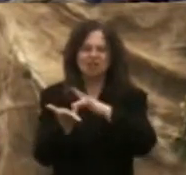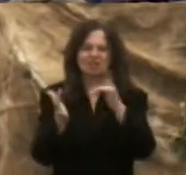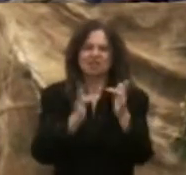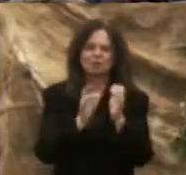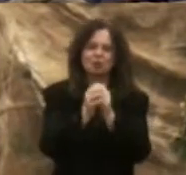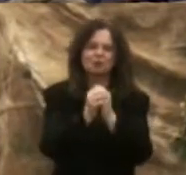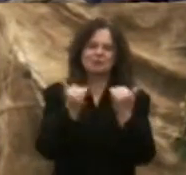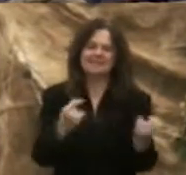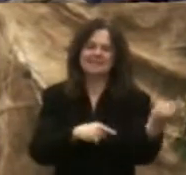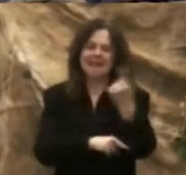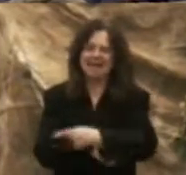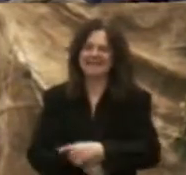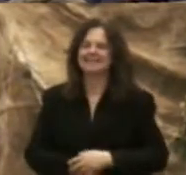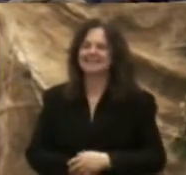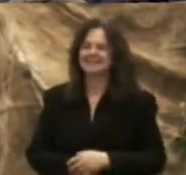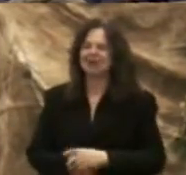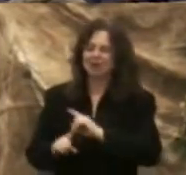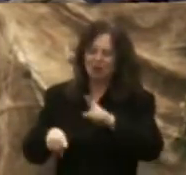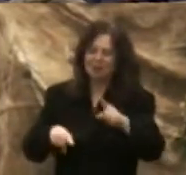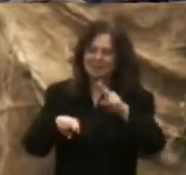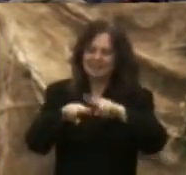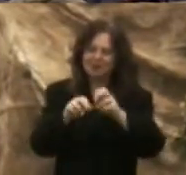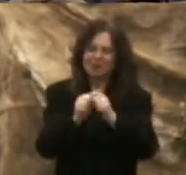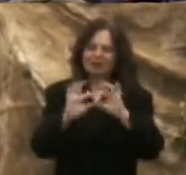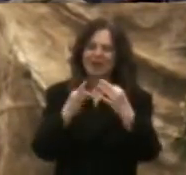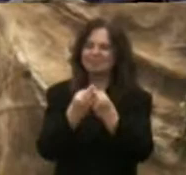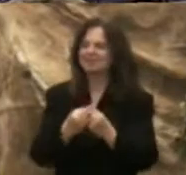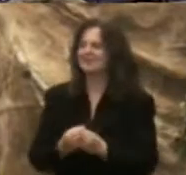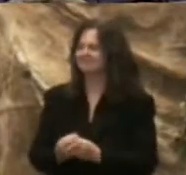today. You can go and be seated with your families.